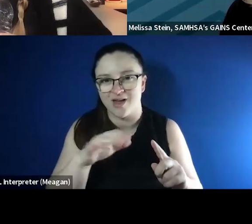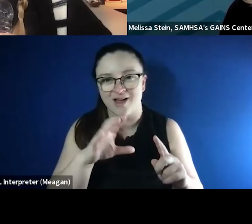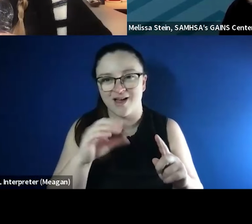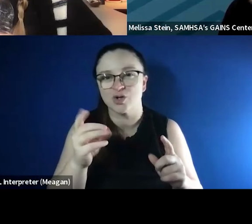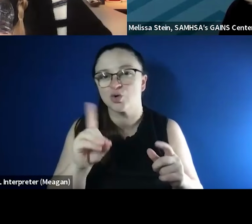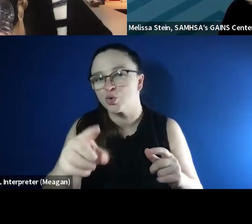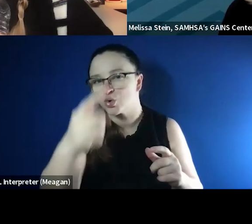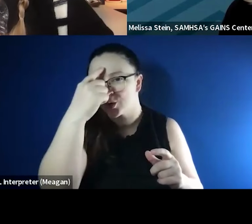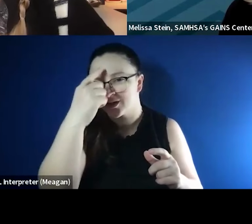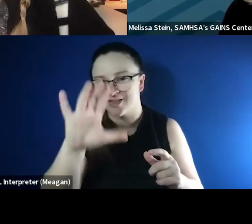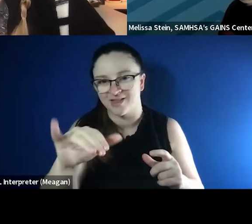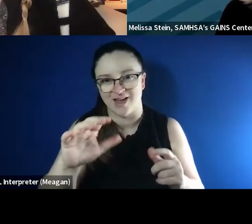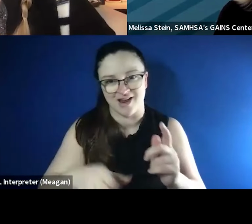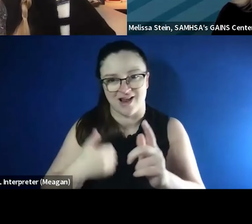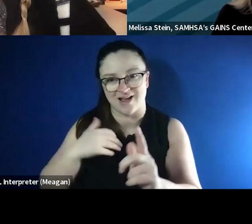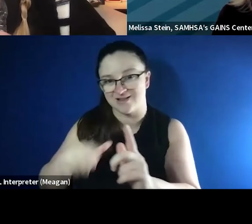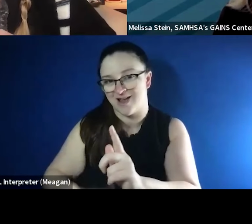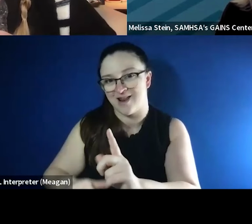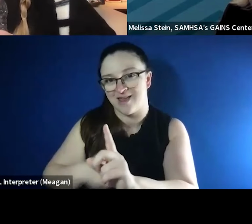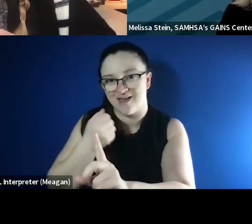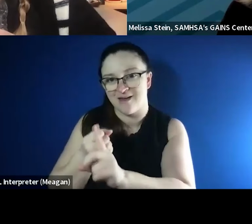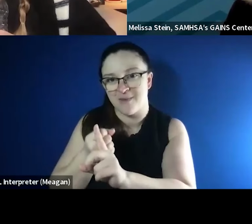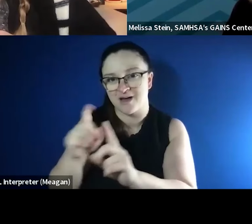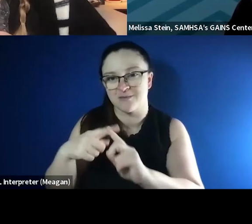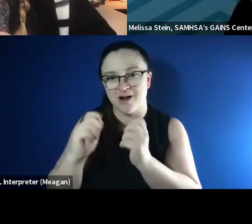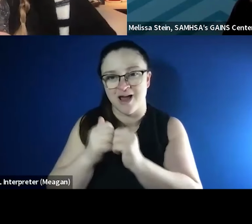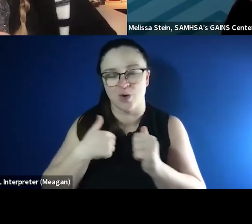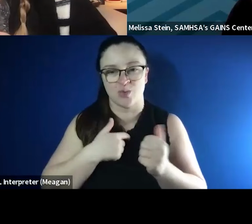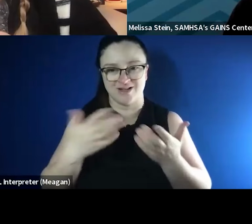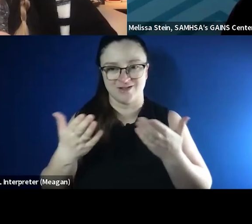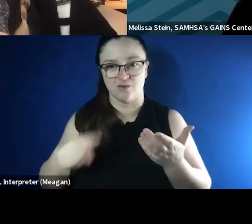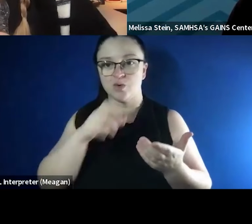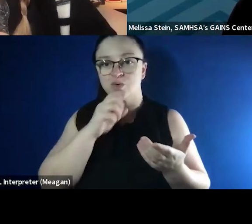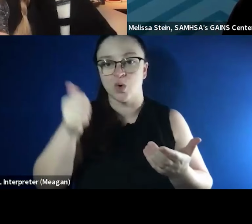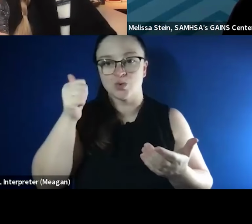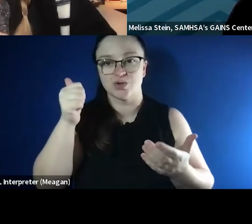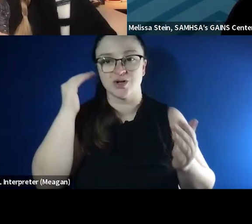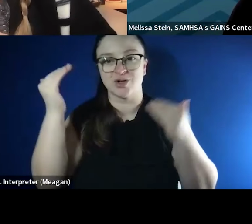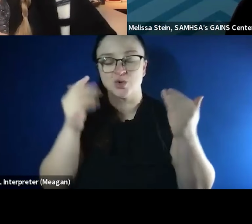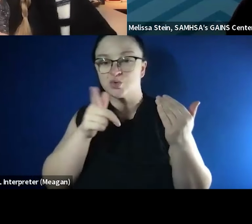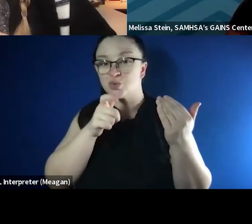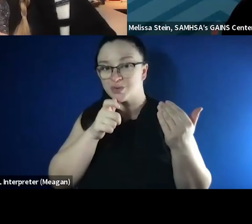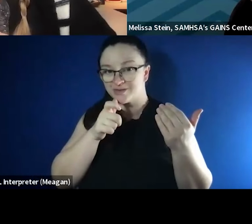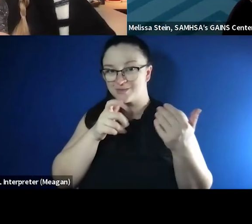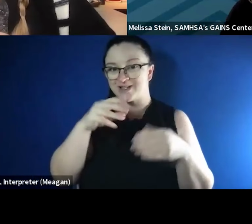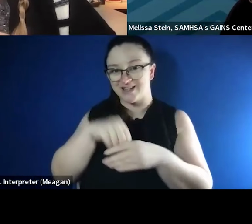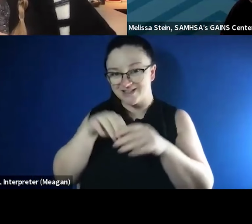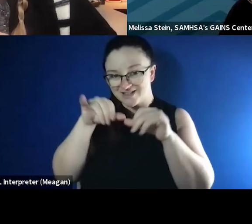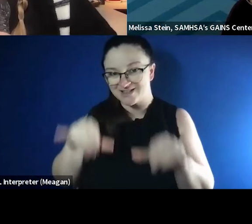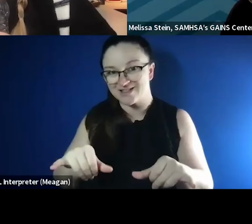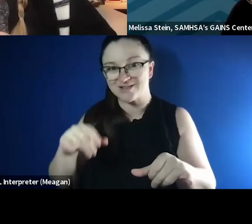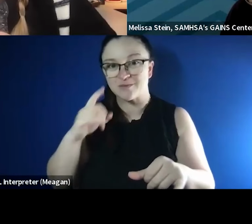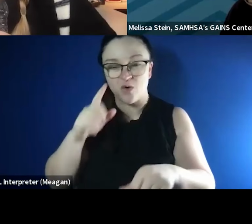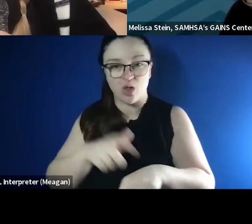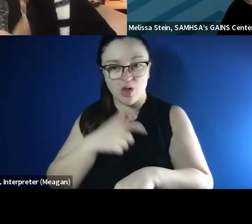any bearing on how we then serve these older adults that have been aging in place in a kind of a system that